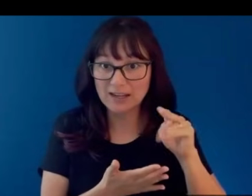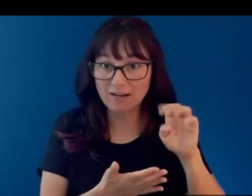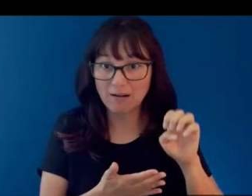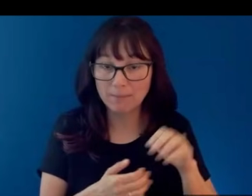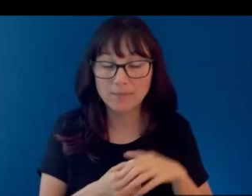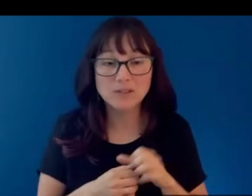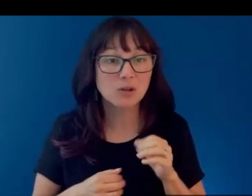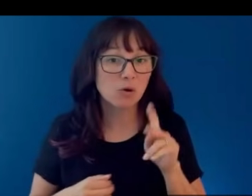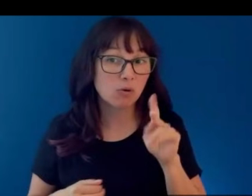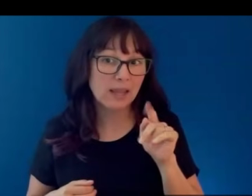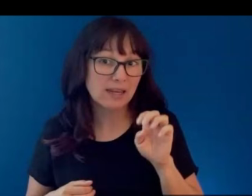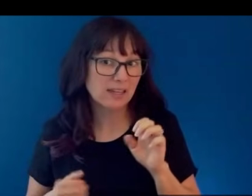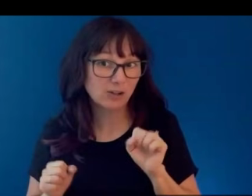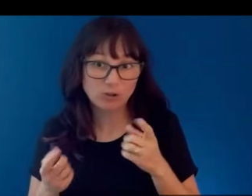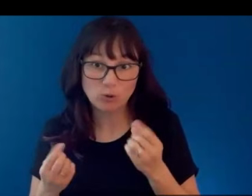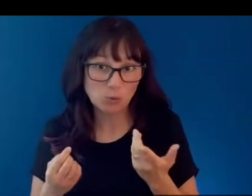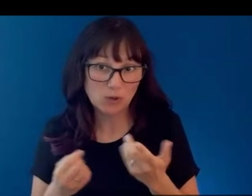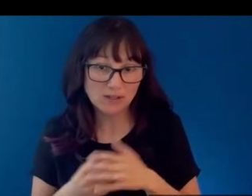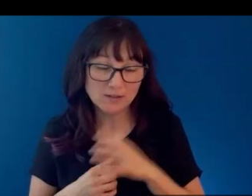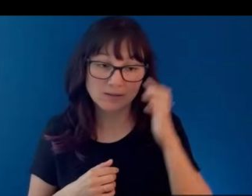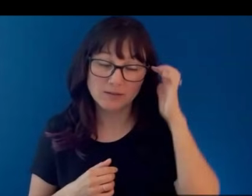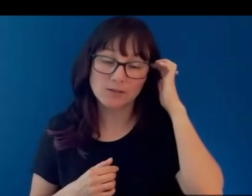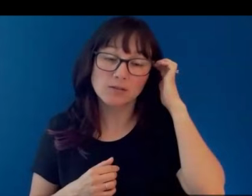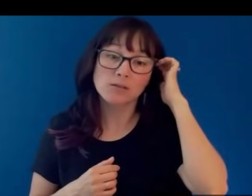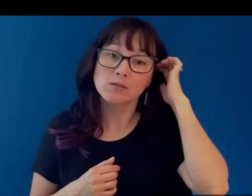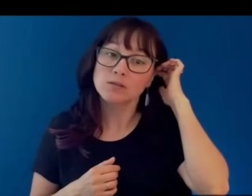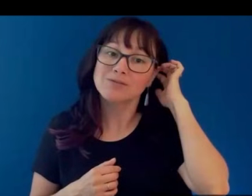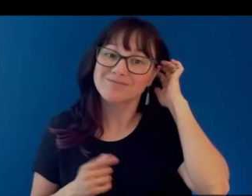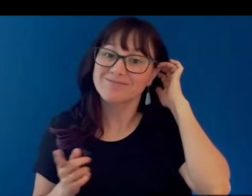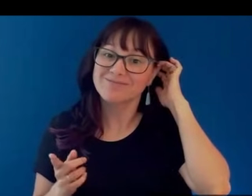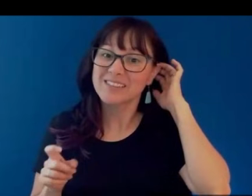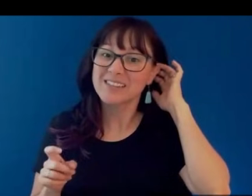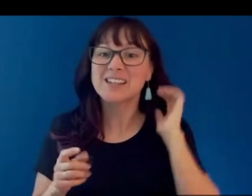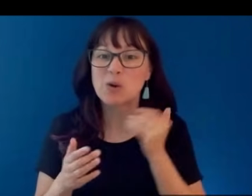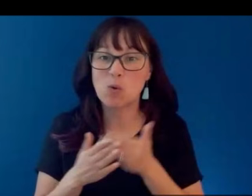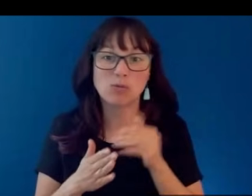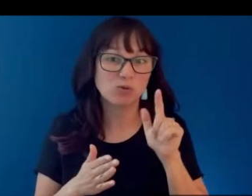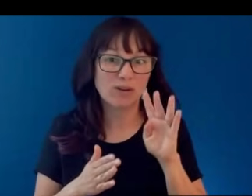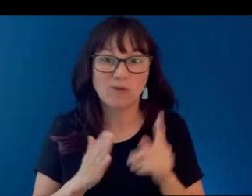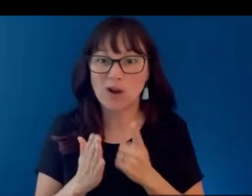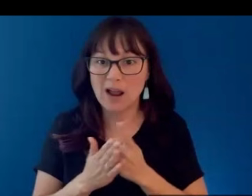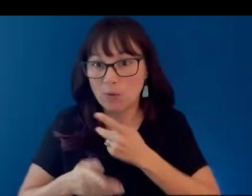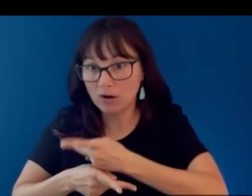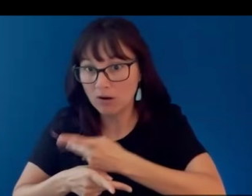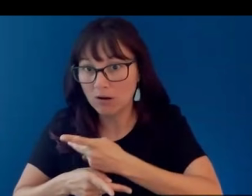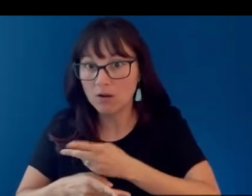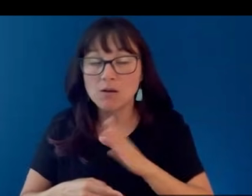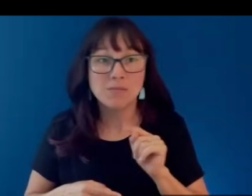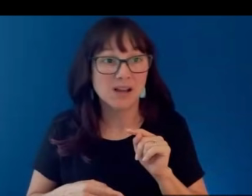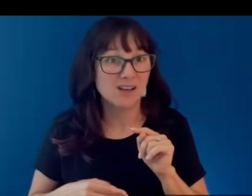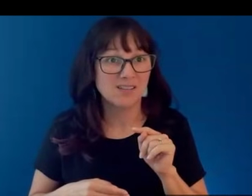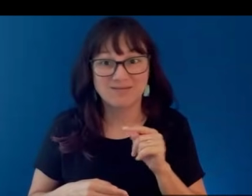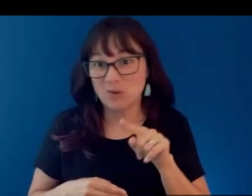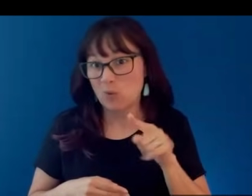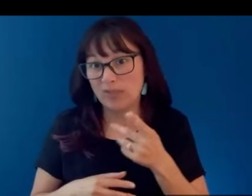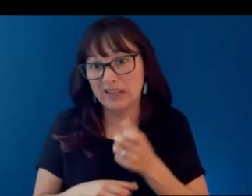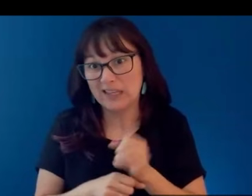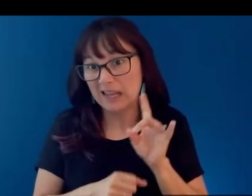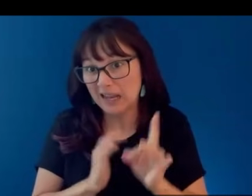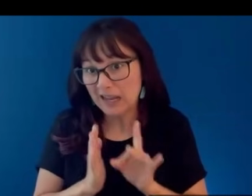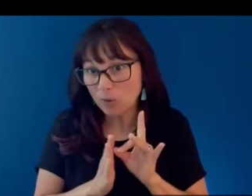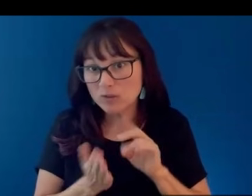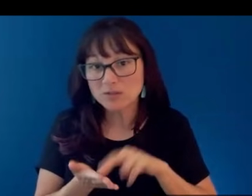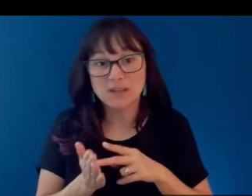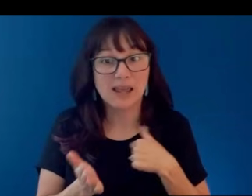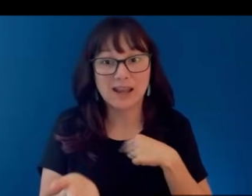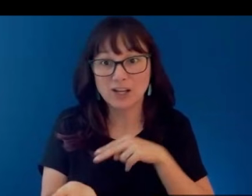option for Katie at that point? She needed almost 24-hour care, but they were only getting 8 hours. So they had a